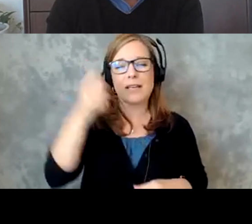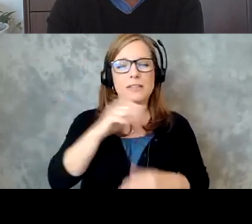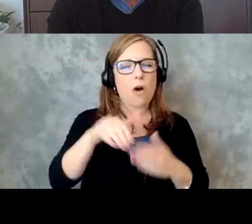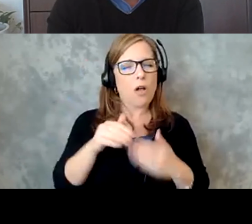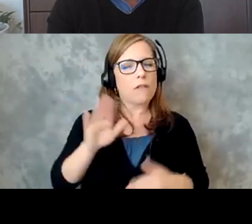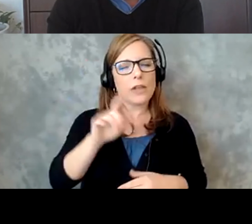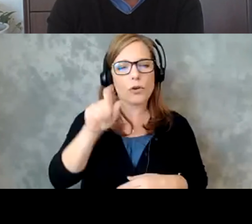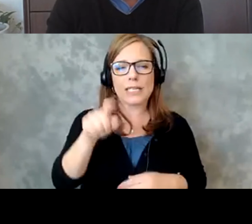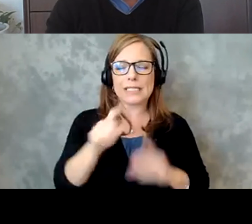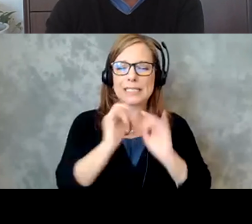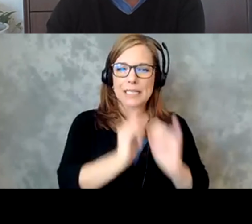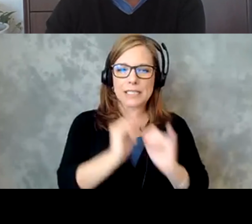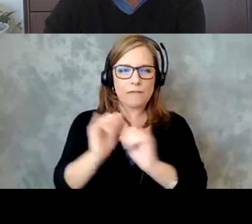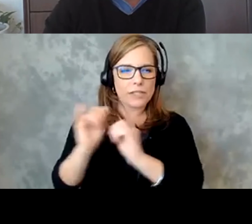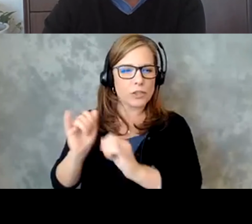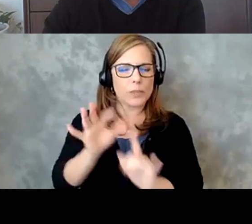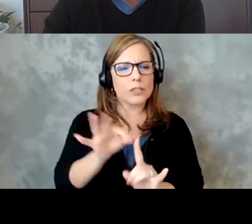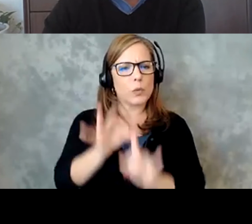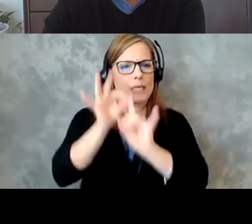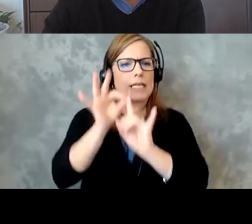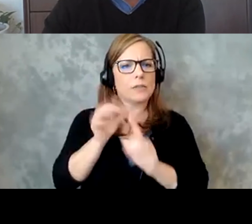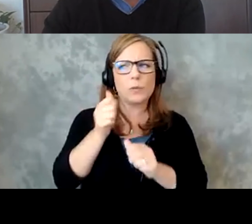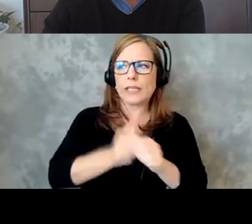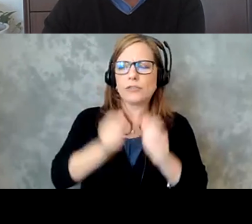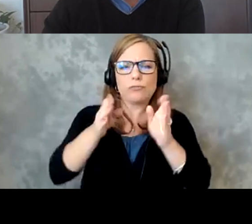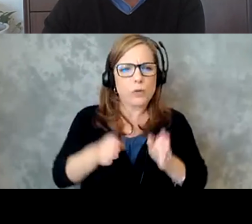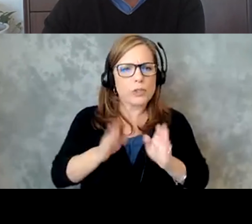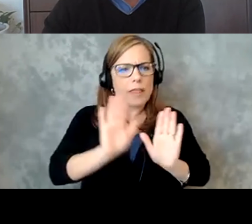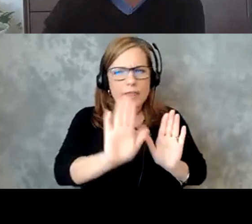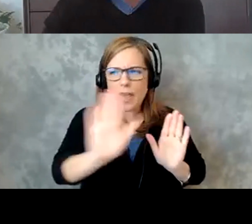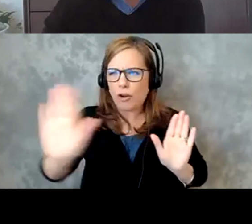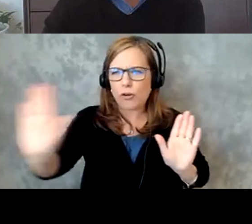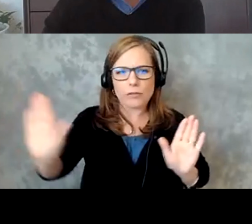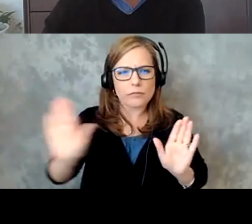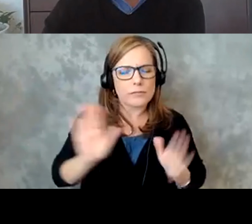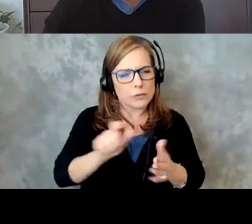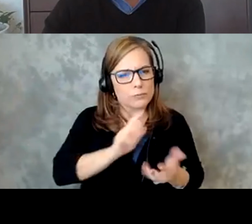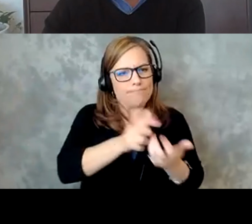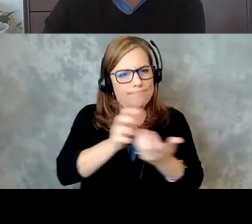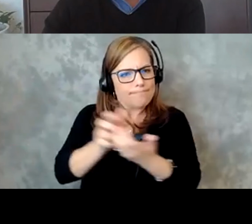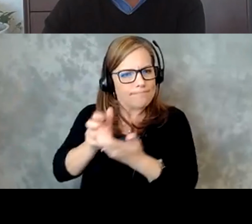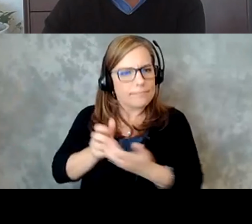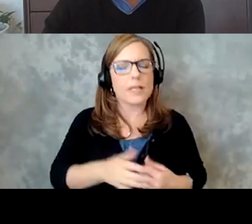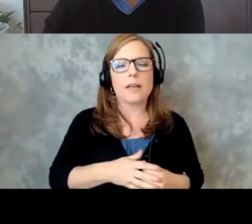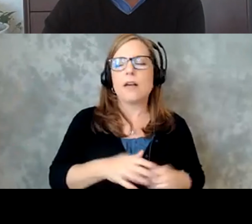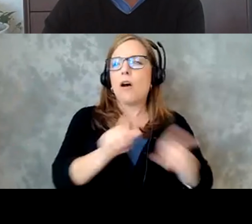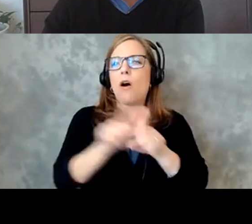individual and unique to the consumer's perspective. In that same vein, I thought it would be helpful to kind